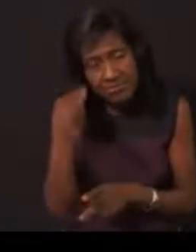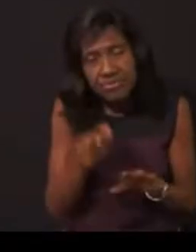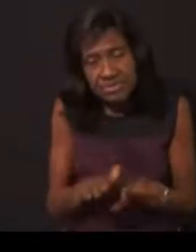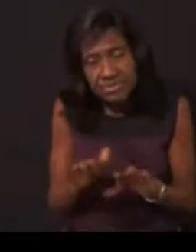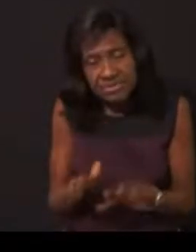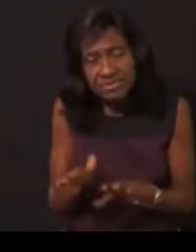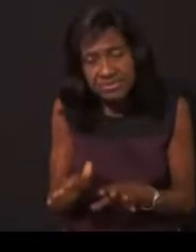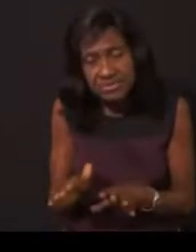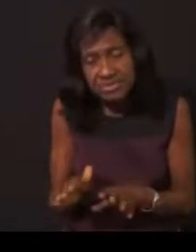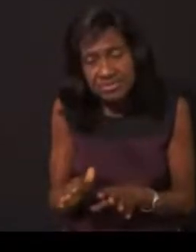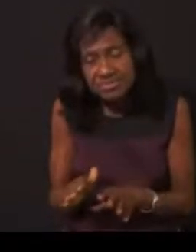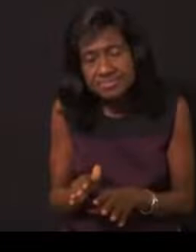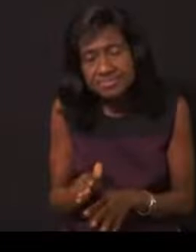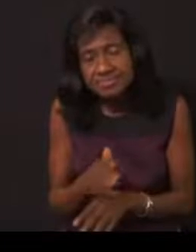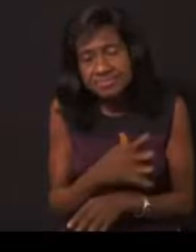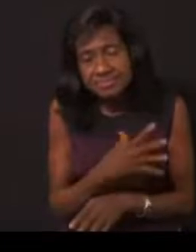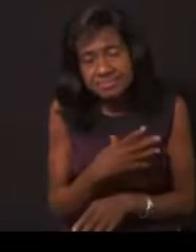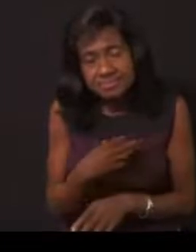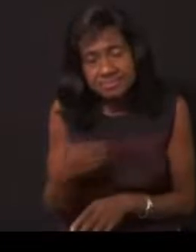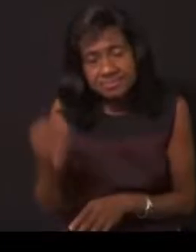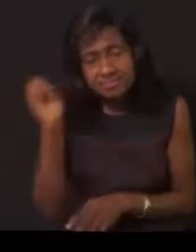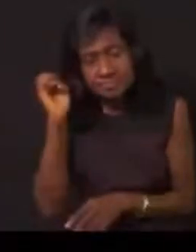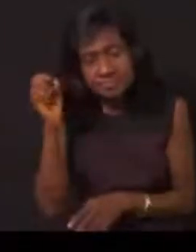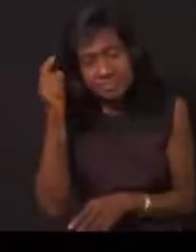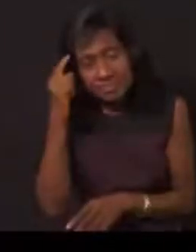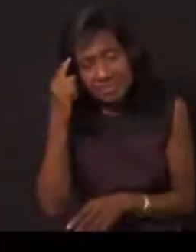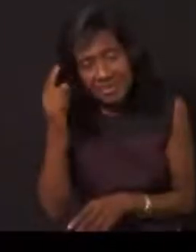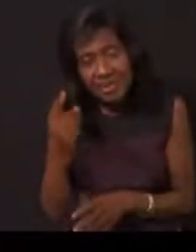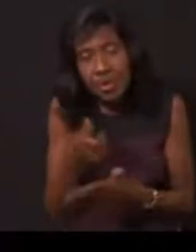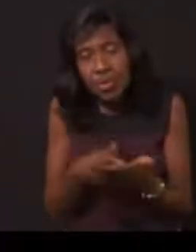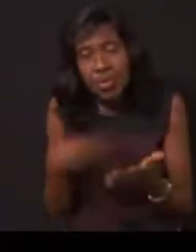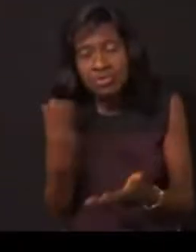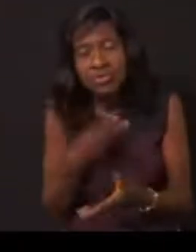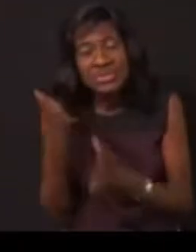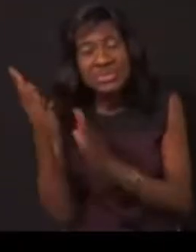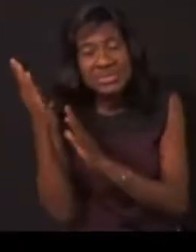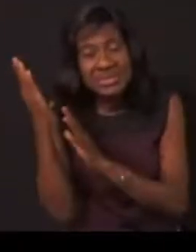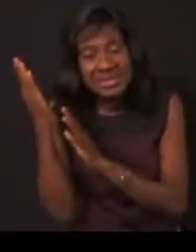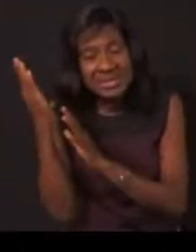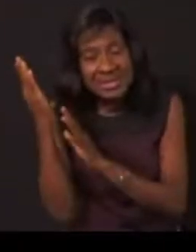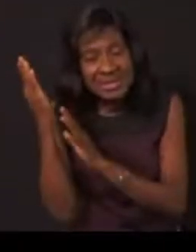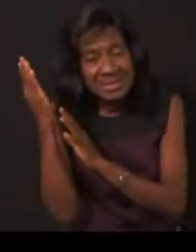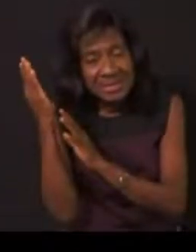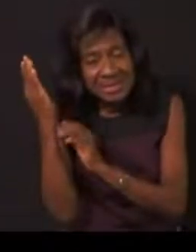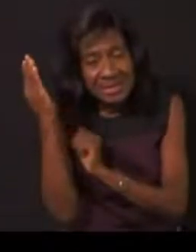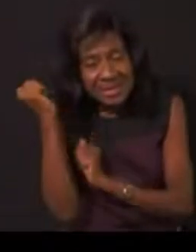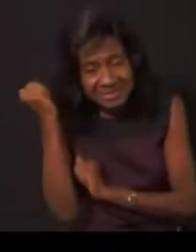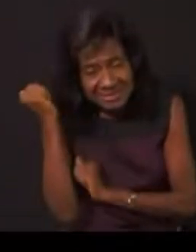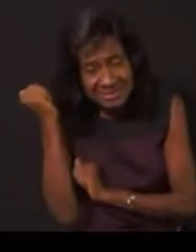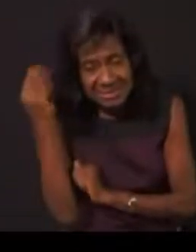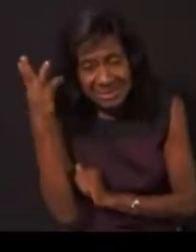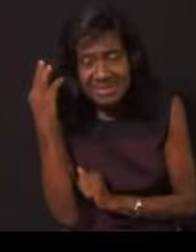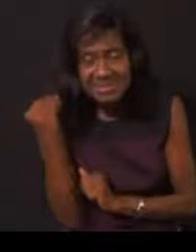and I think what we have experienced so far does